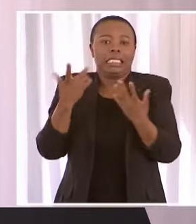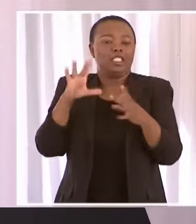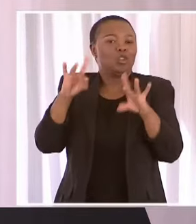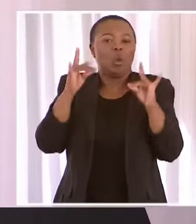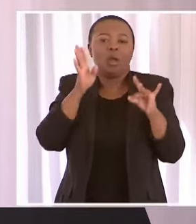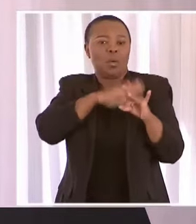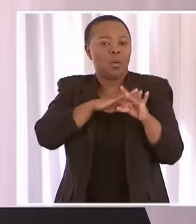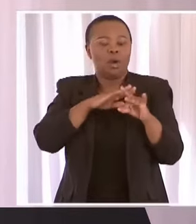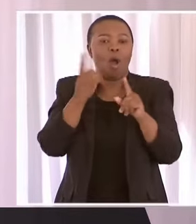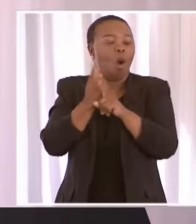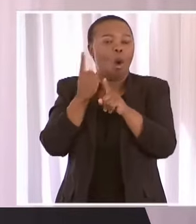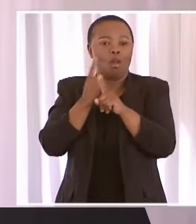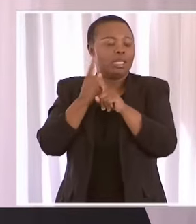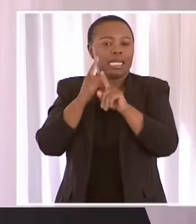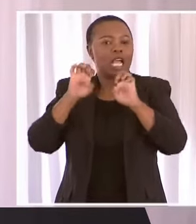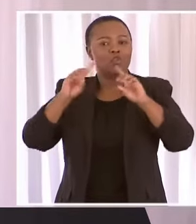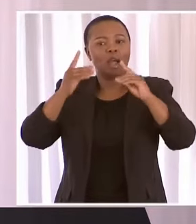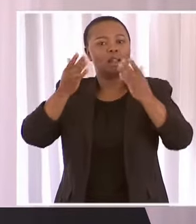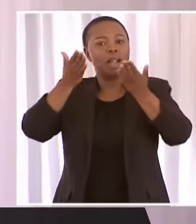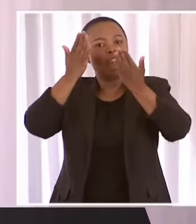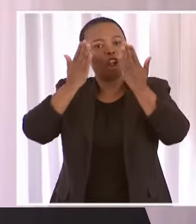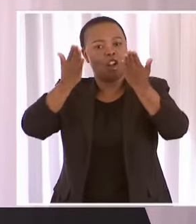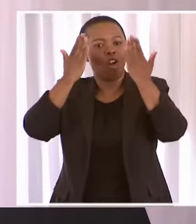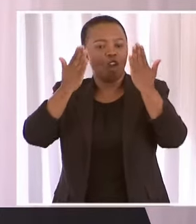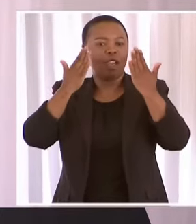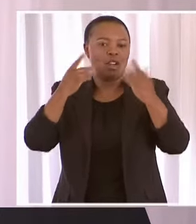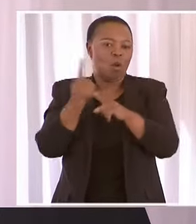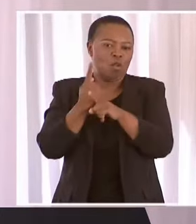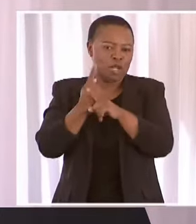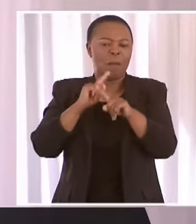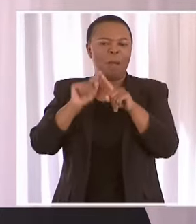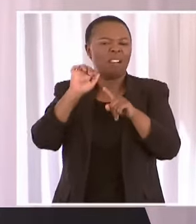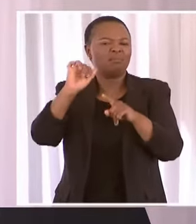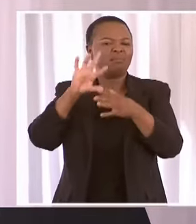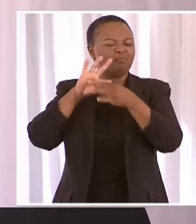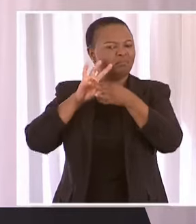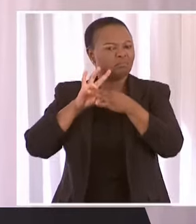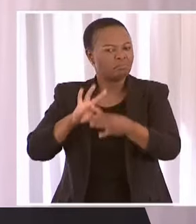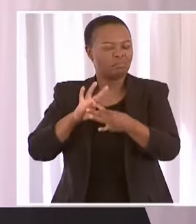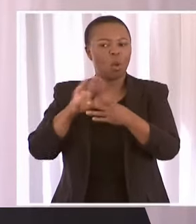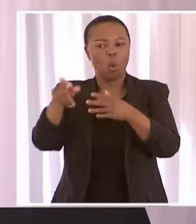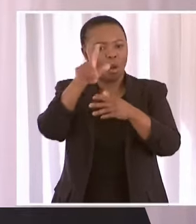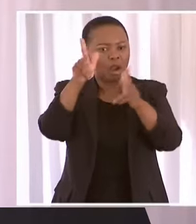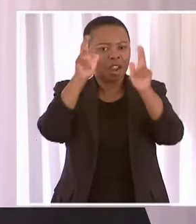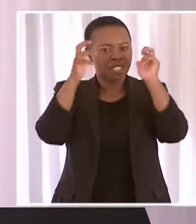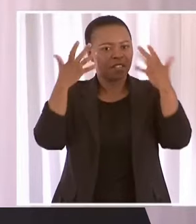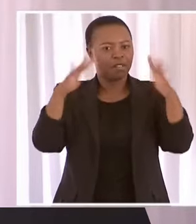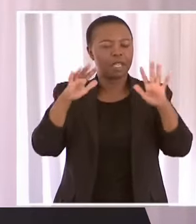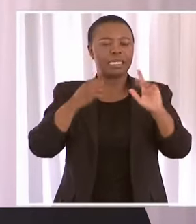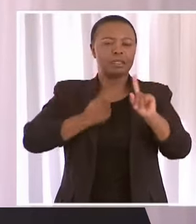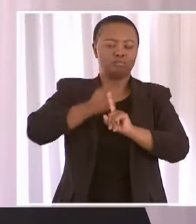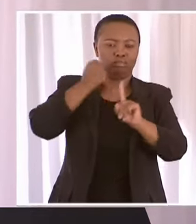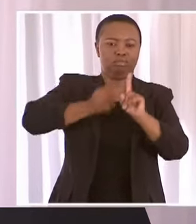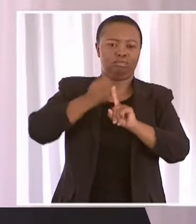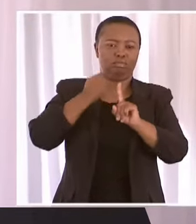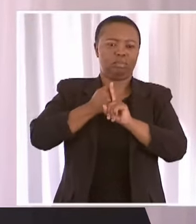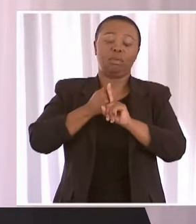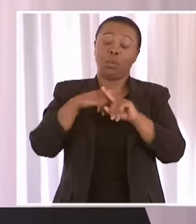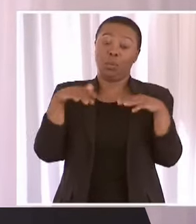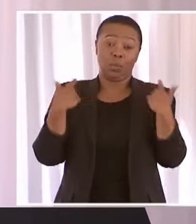was always educational. His commitment, as we've heard, to the struggle was complete and